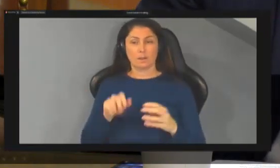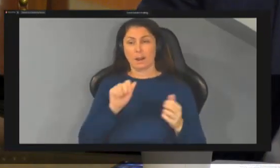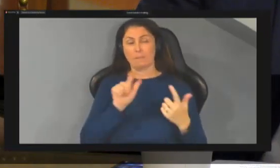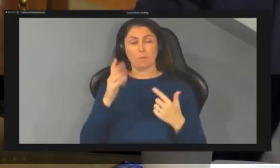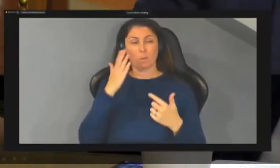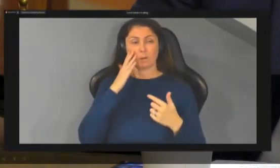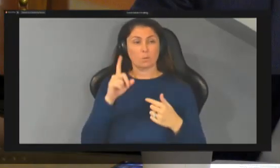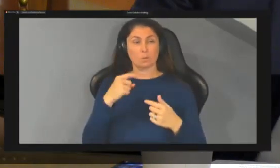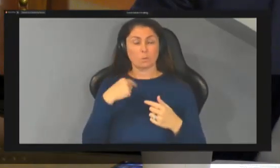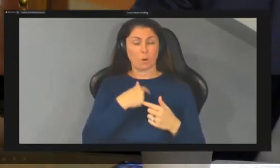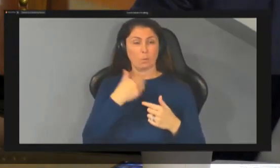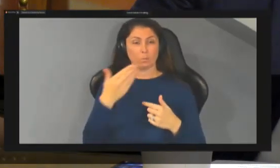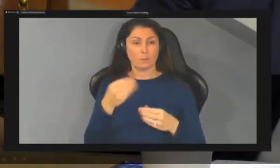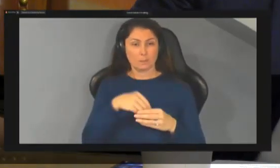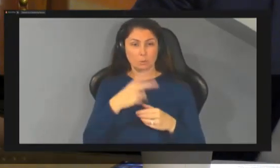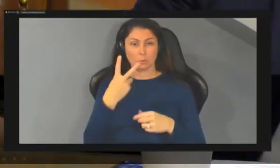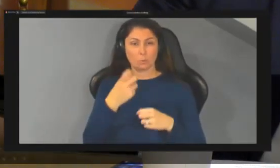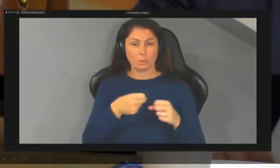in 2 years, and